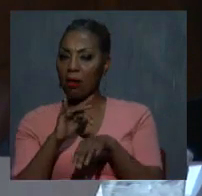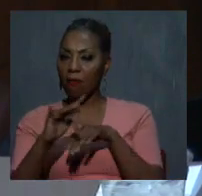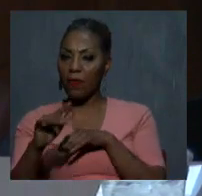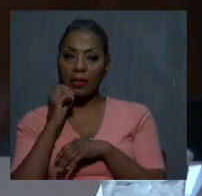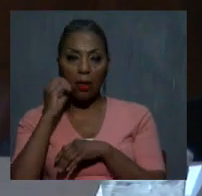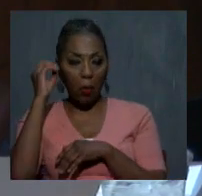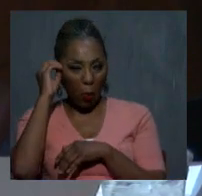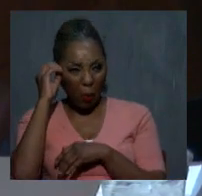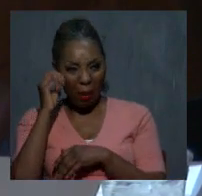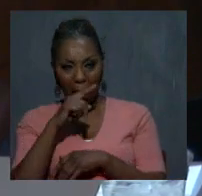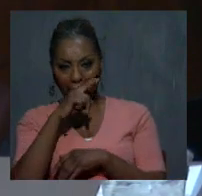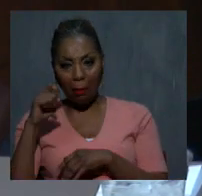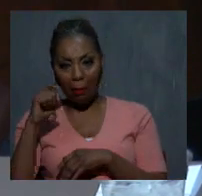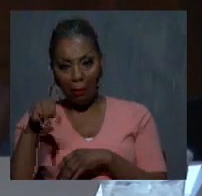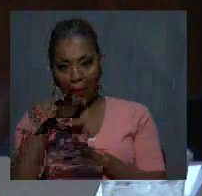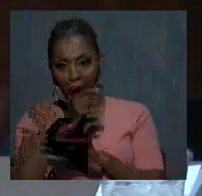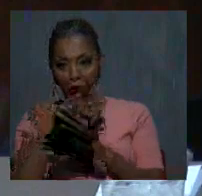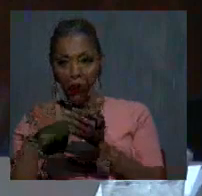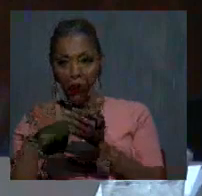maybe